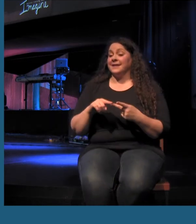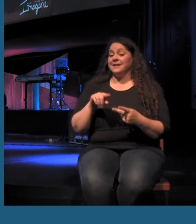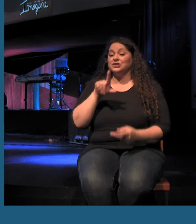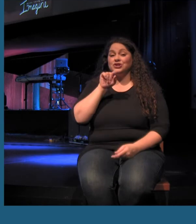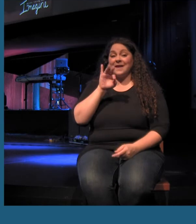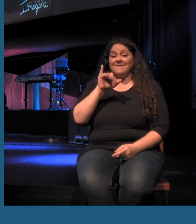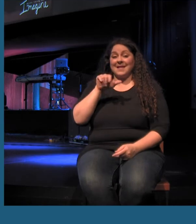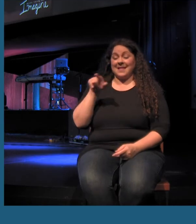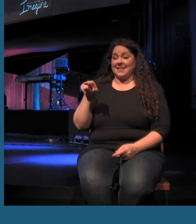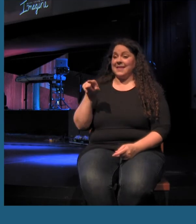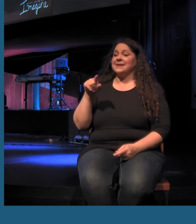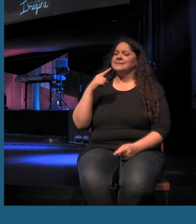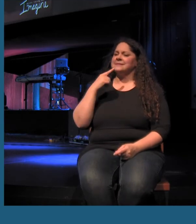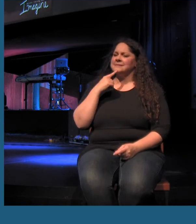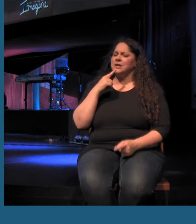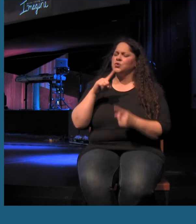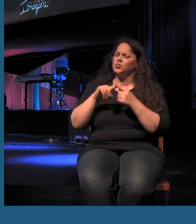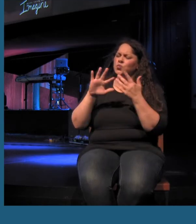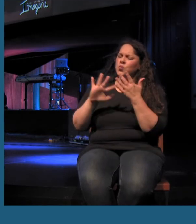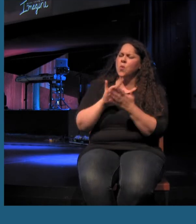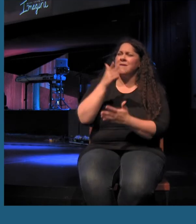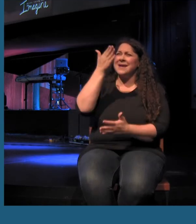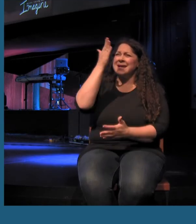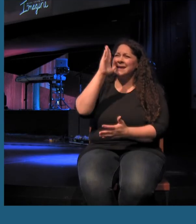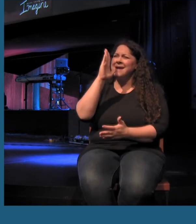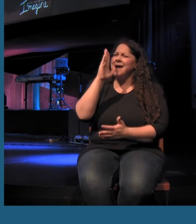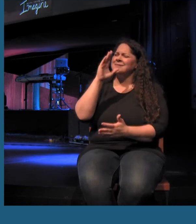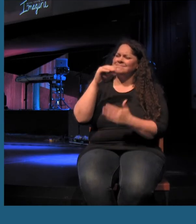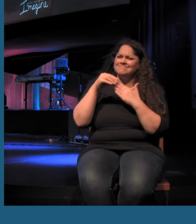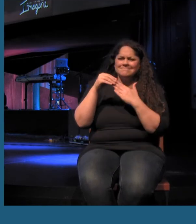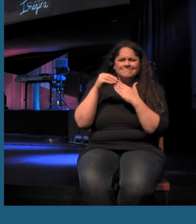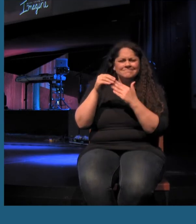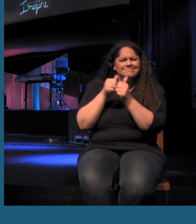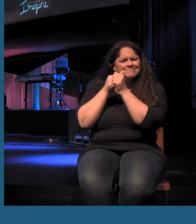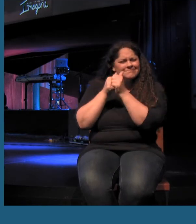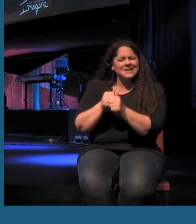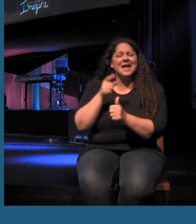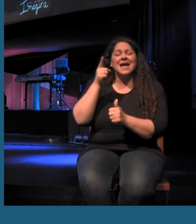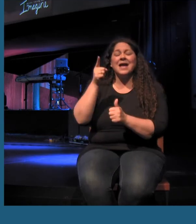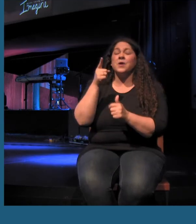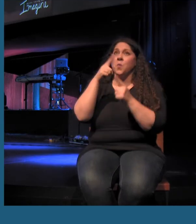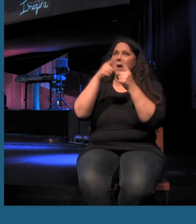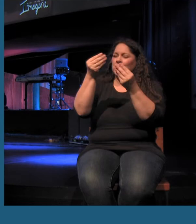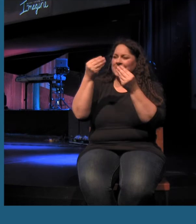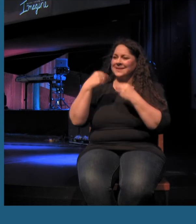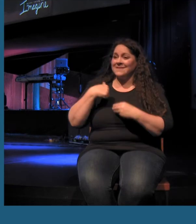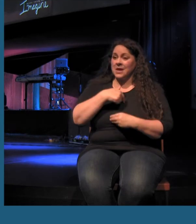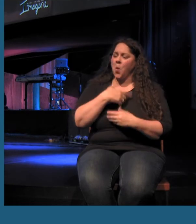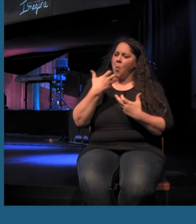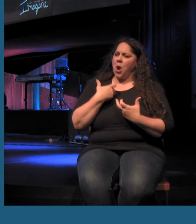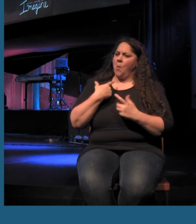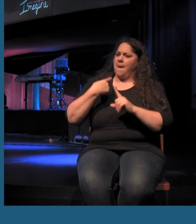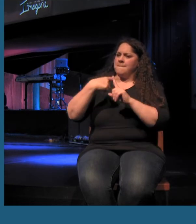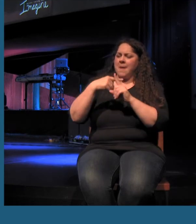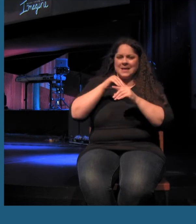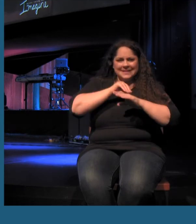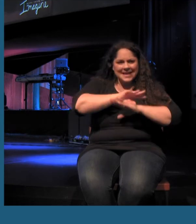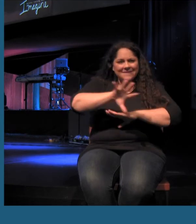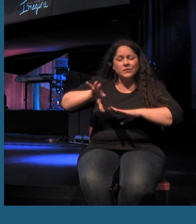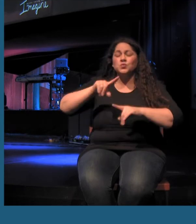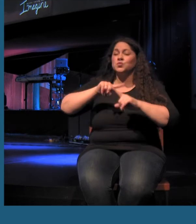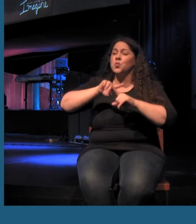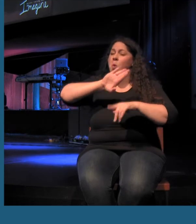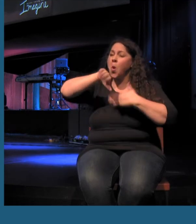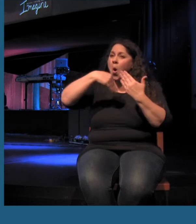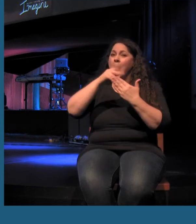by being a faithful steward of all that is entrusted to us. To have a positive influence on all who come in